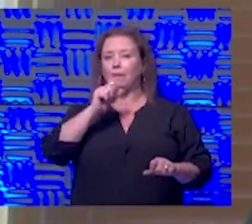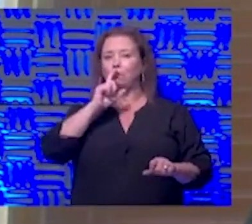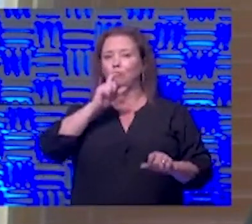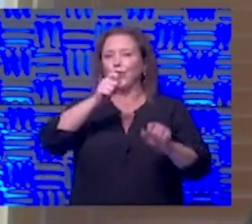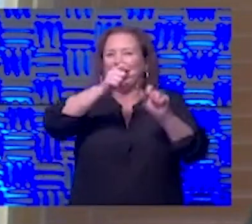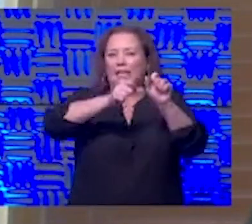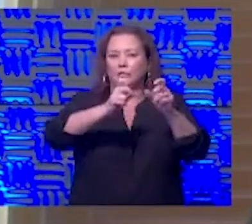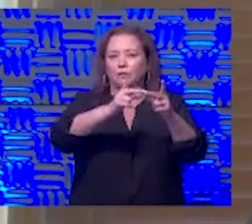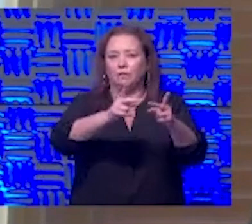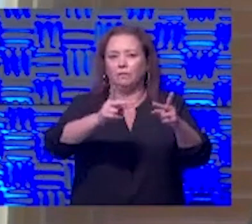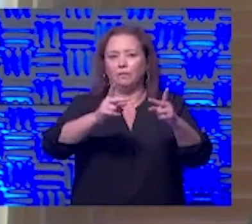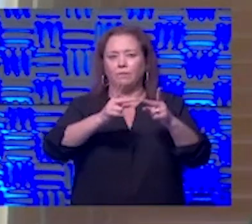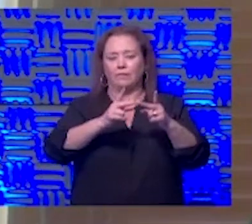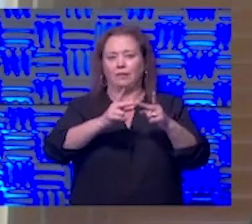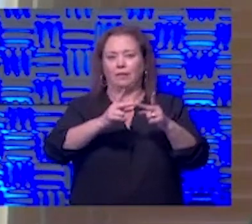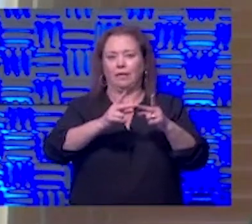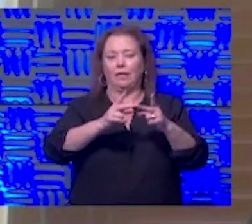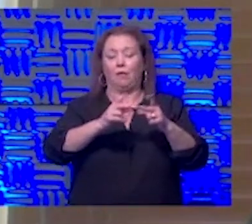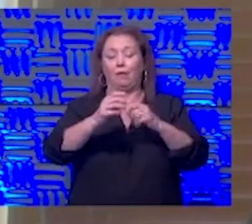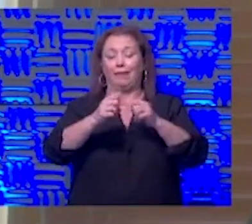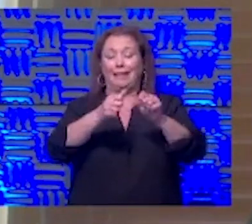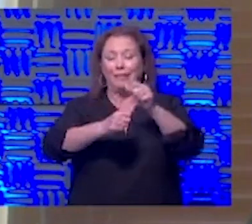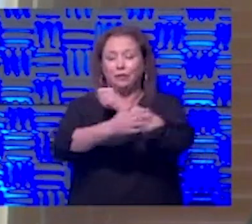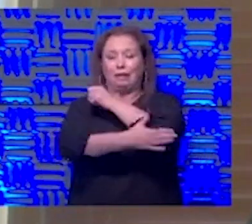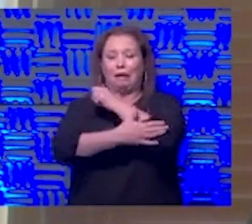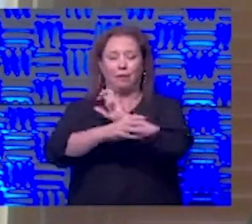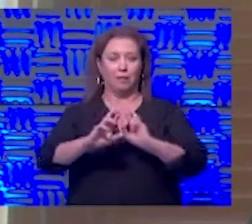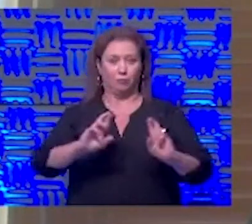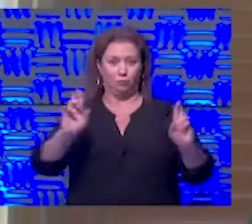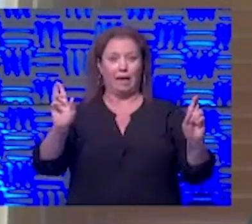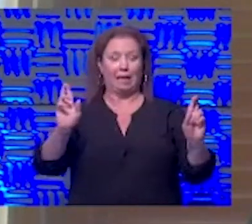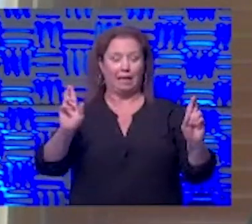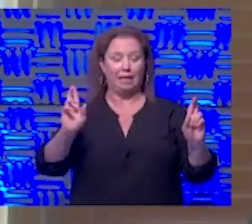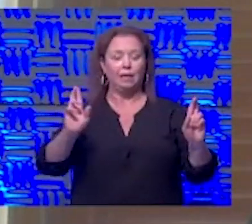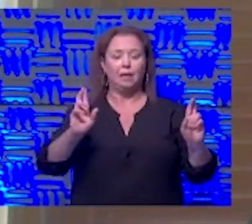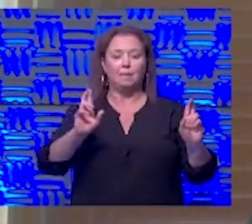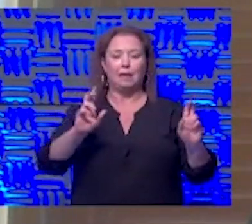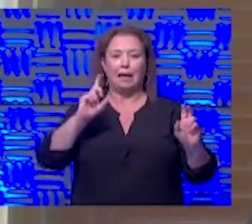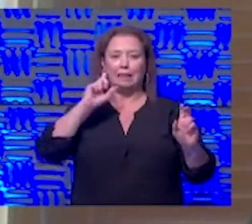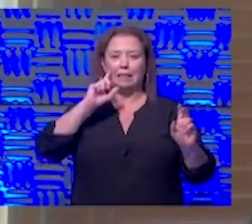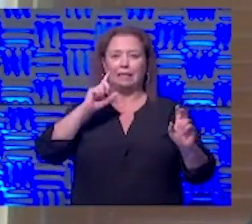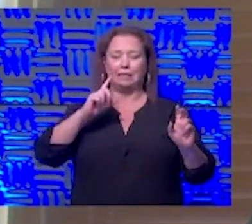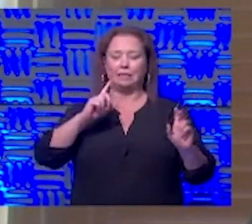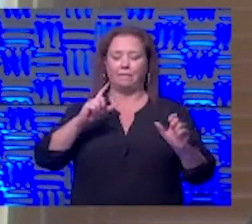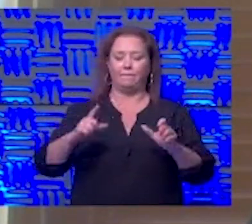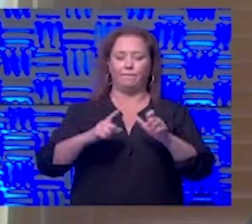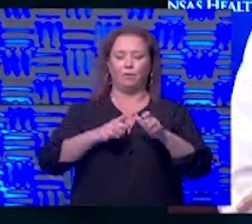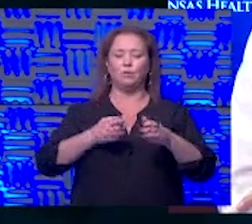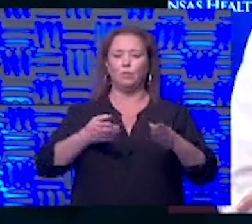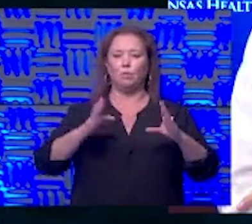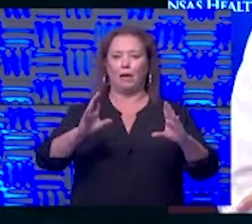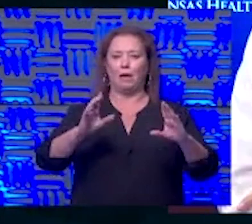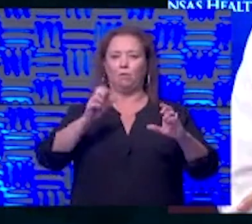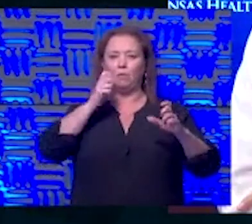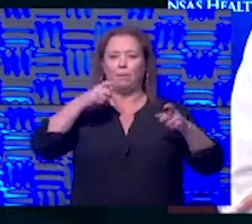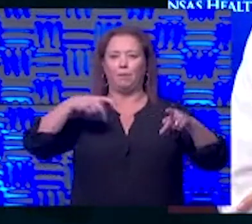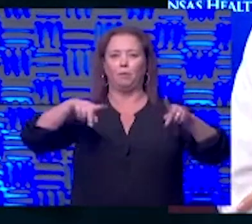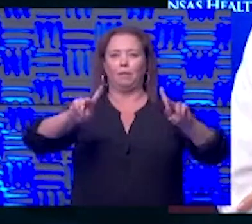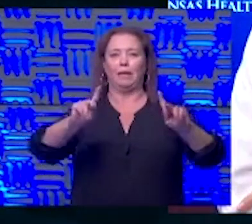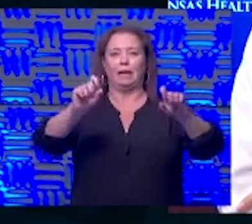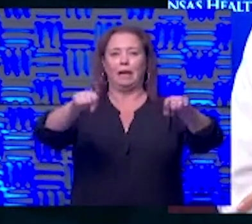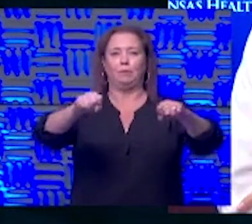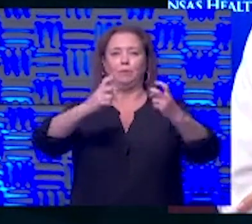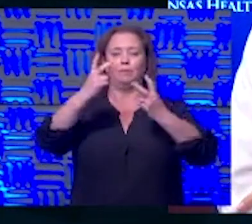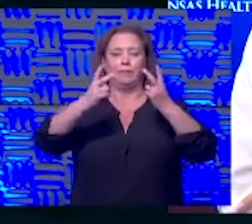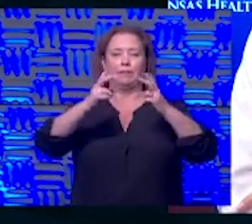each facility is ready for that quite yet, but I am fairly confident that that is the first way that we will be allowed and able to visit